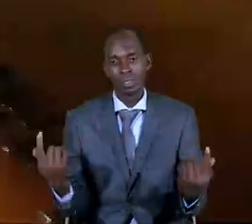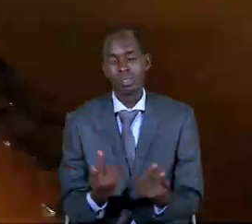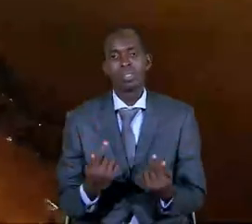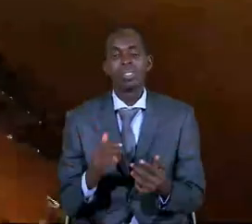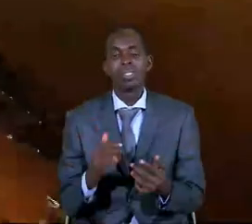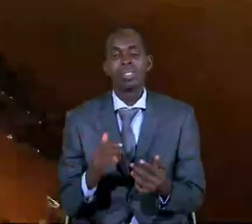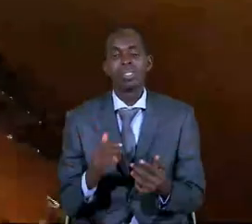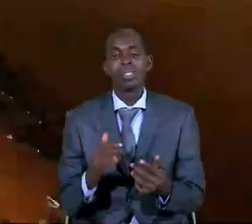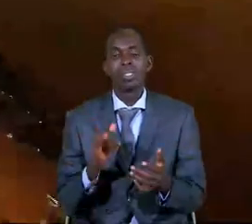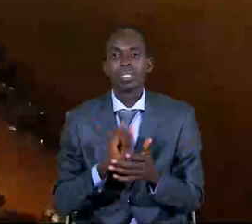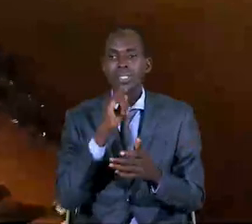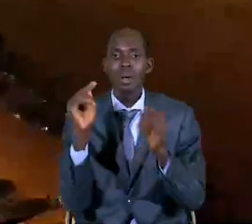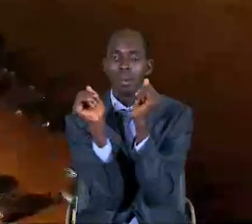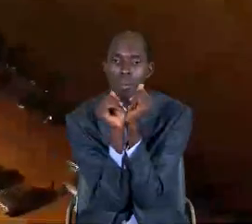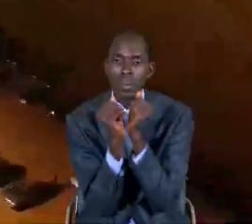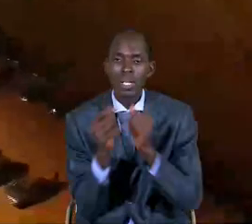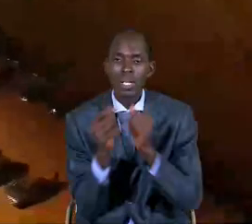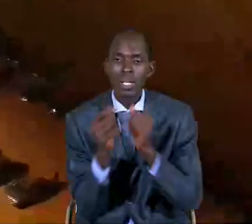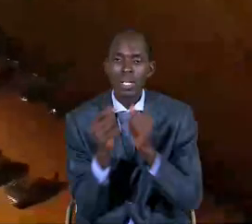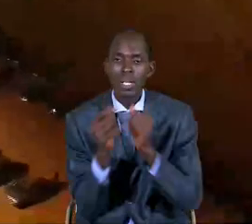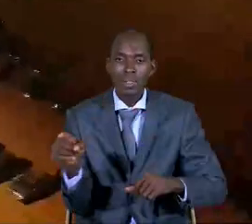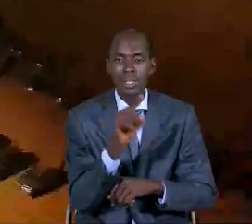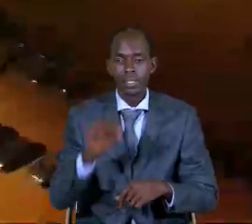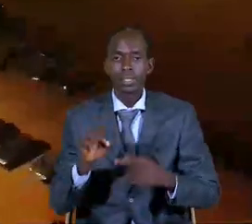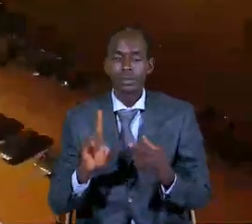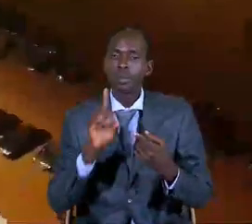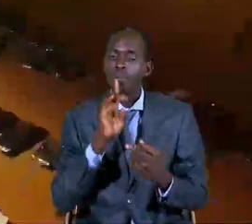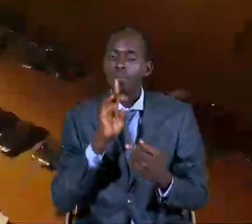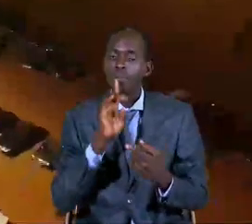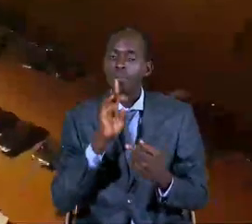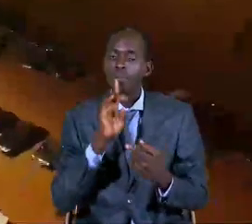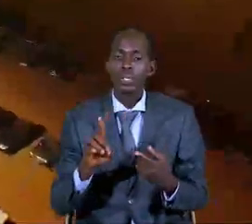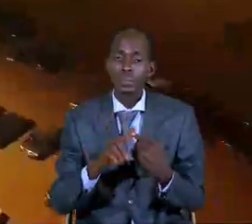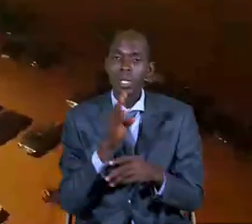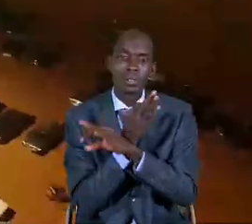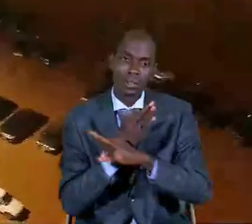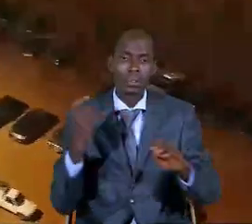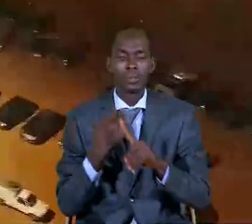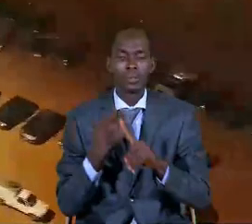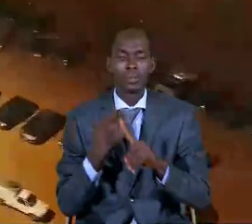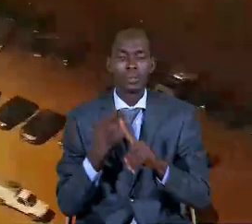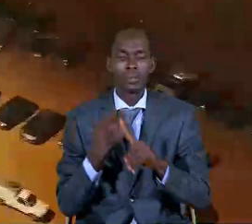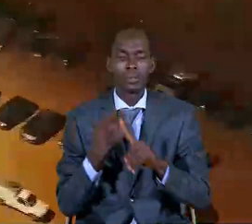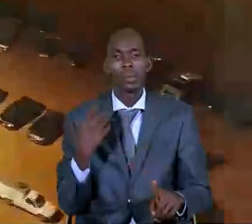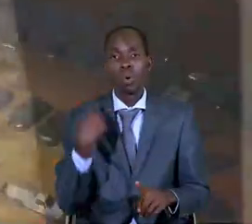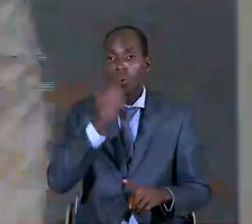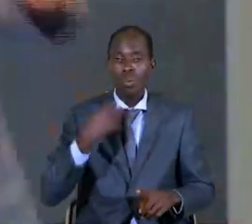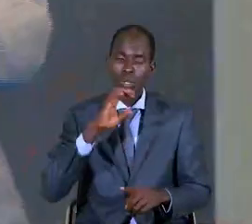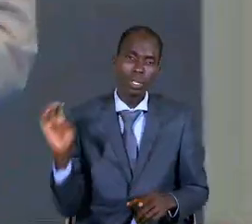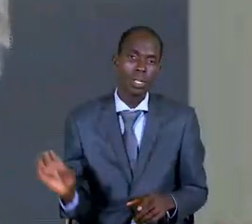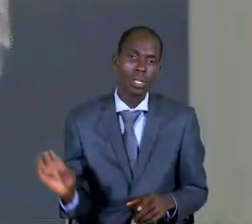they needed to be relieved and totally saved from.